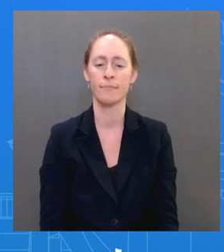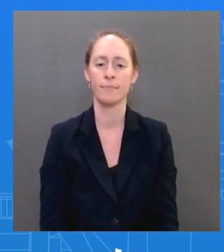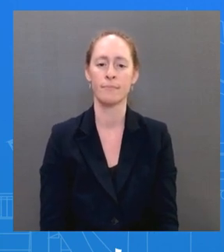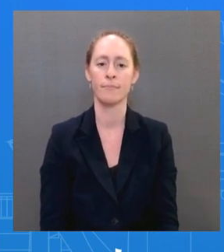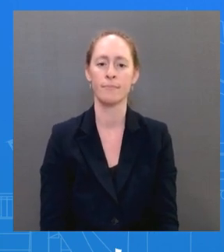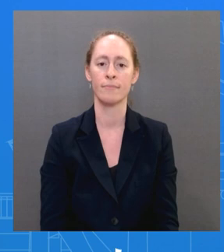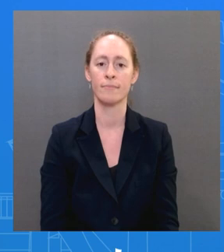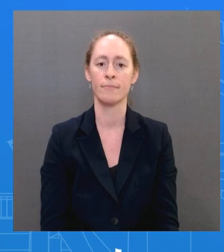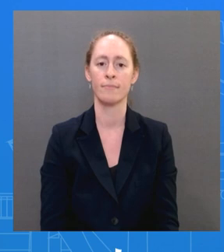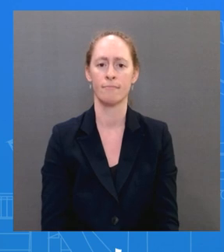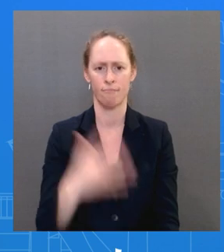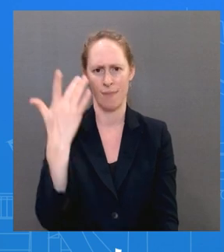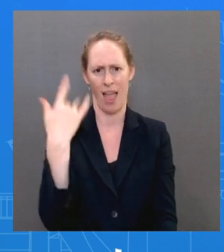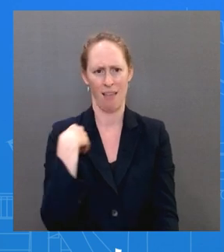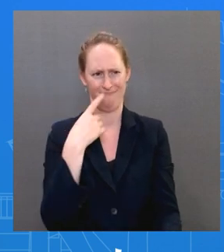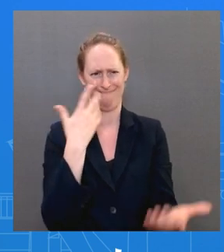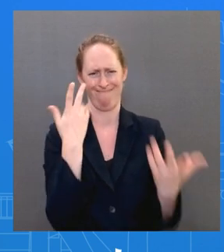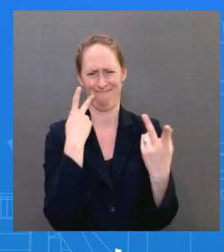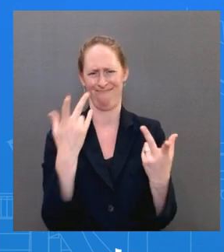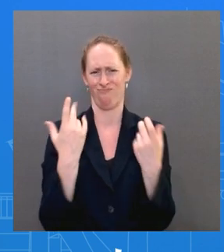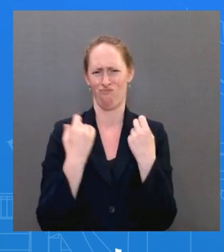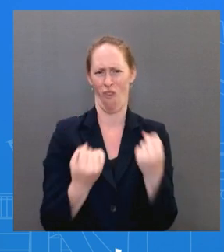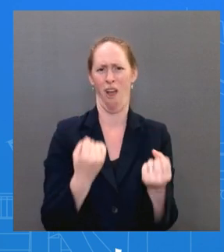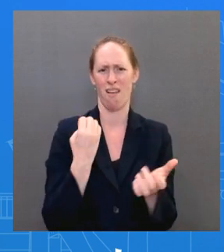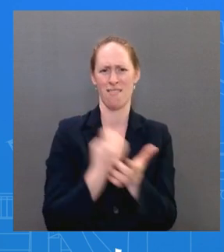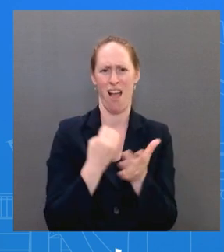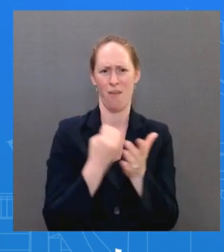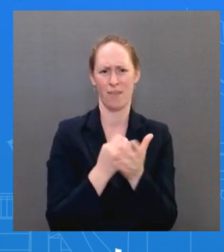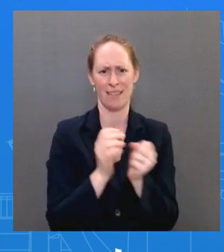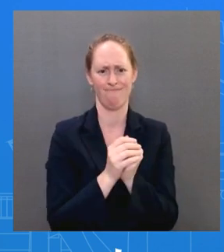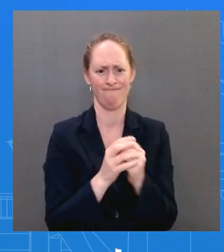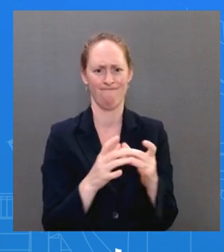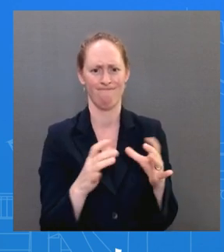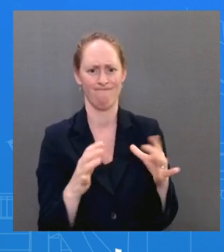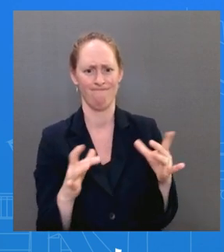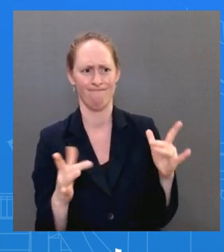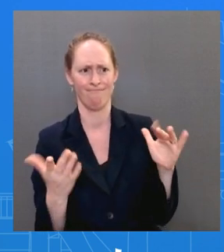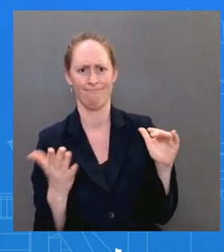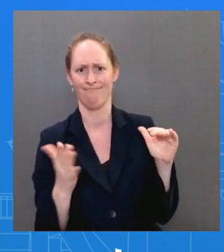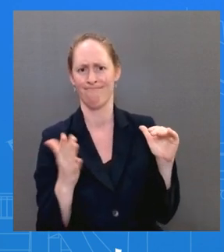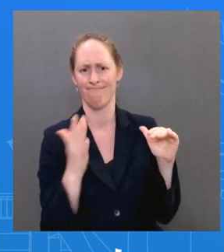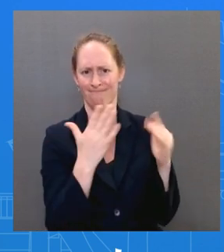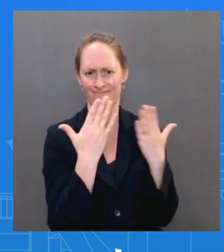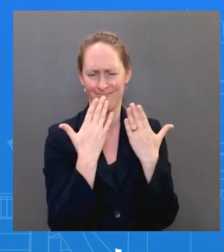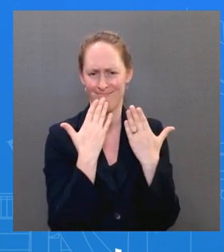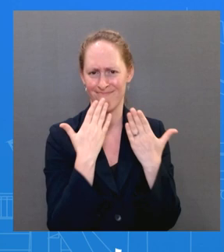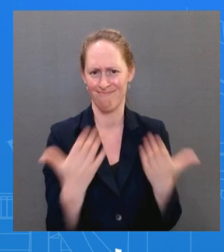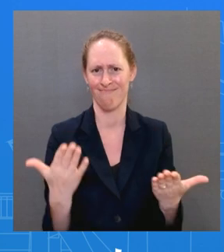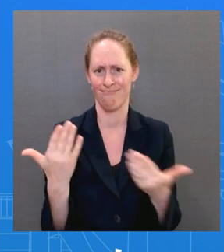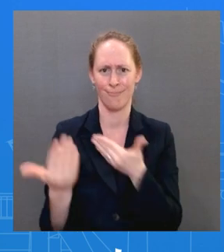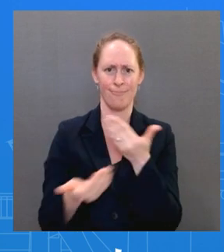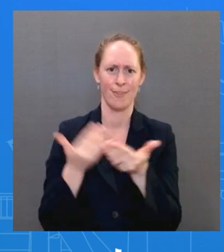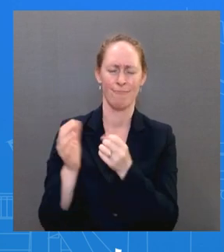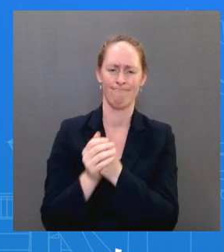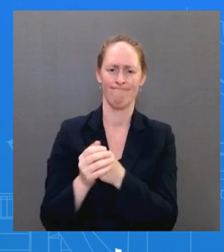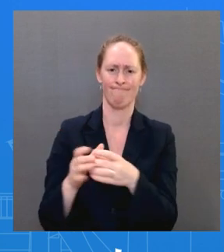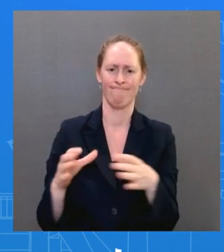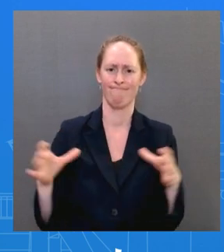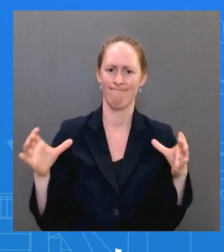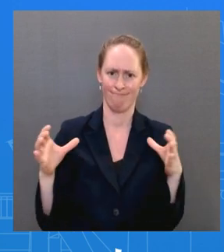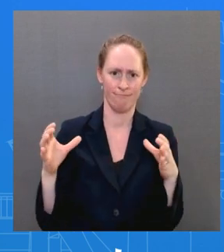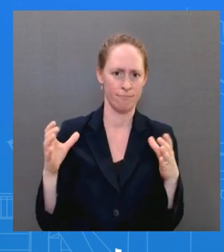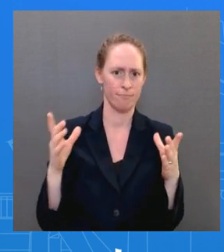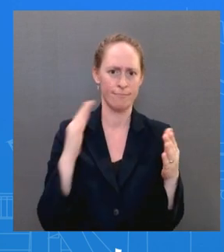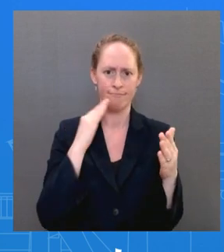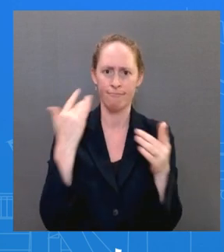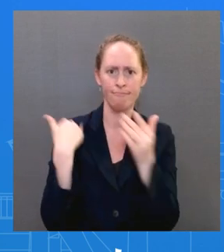important to note there, because those are key elements as we talk about that, as folks keep asking us about that. So Americans